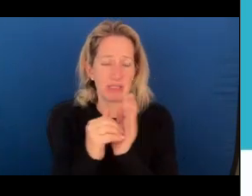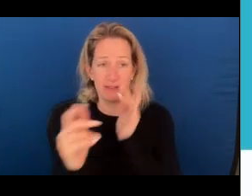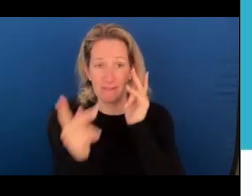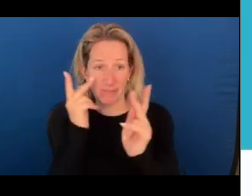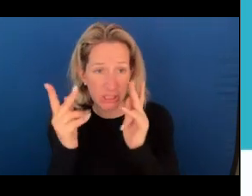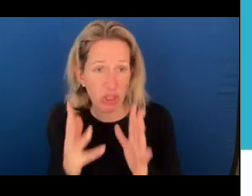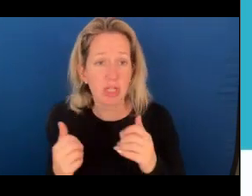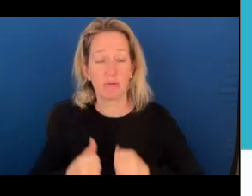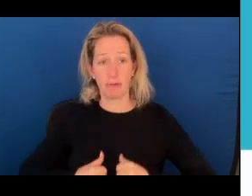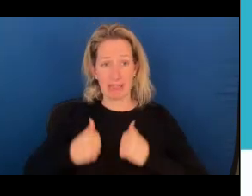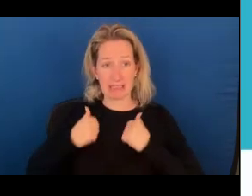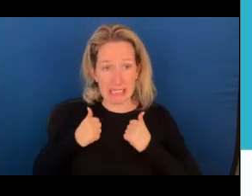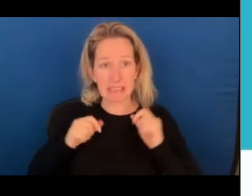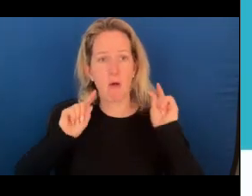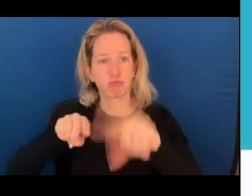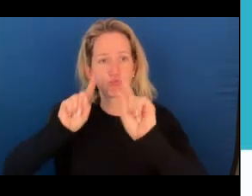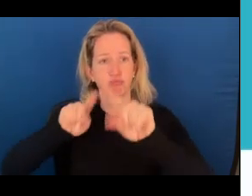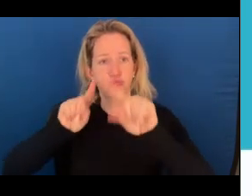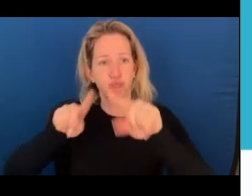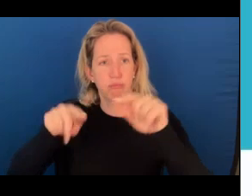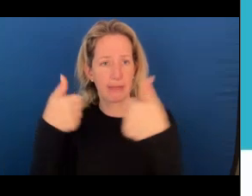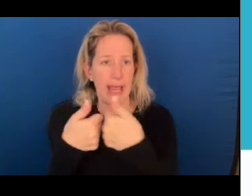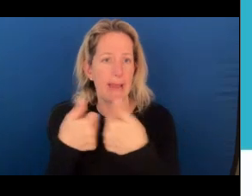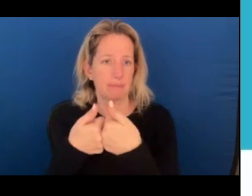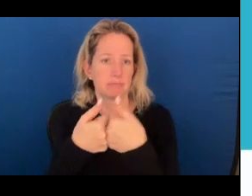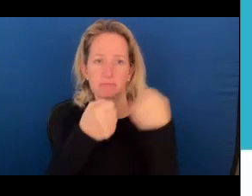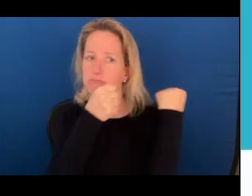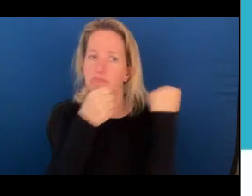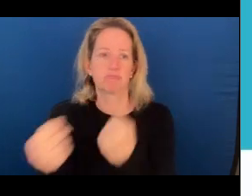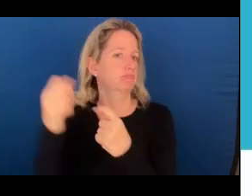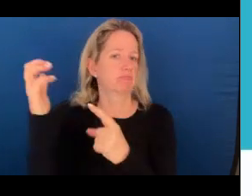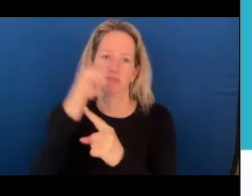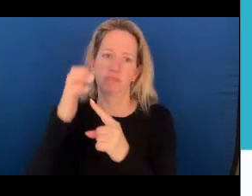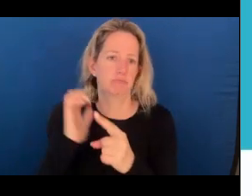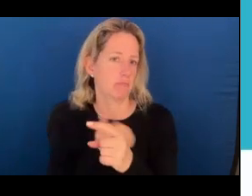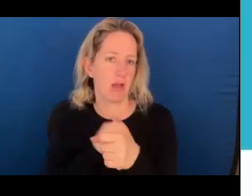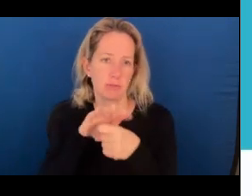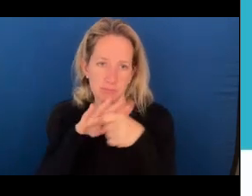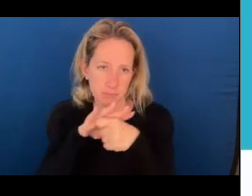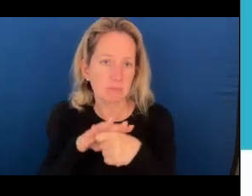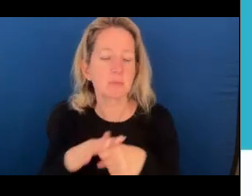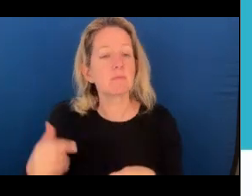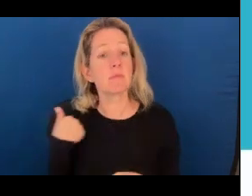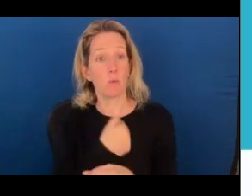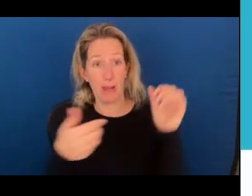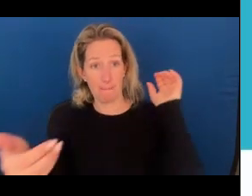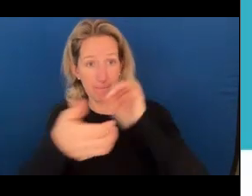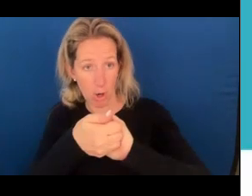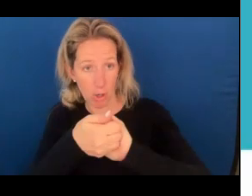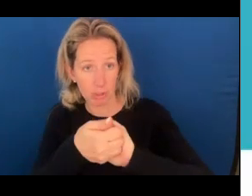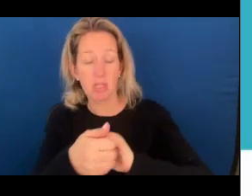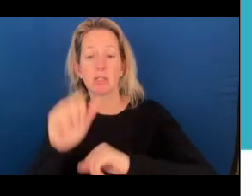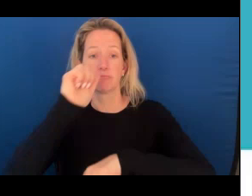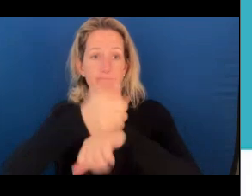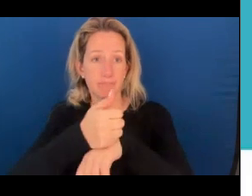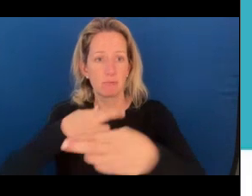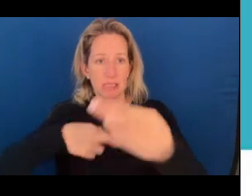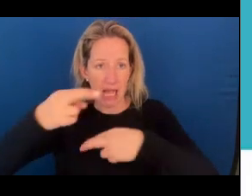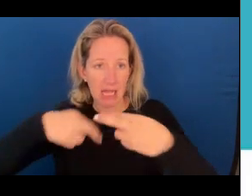alike attend these games. We partnered with them to implement recycling ambassadors and sustainable practices at their